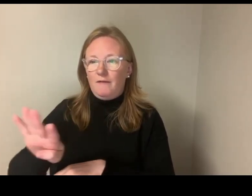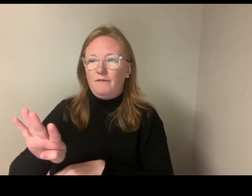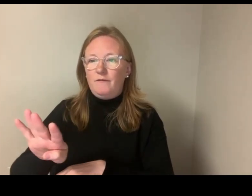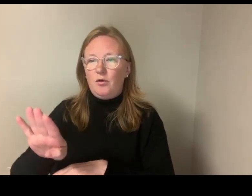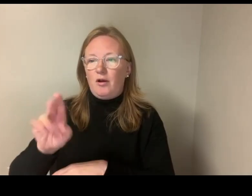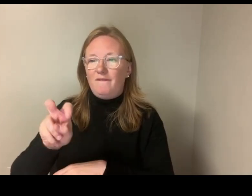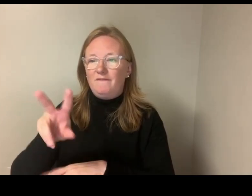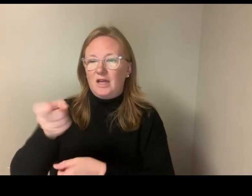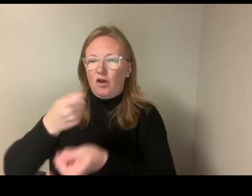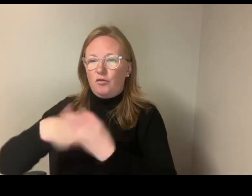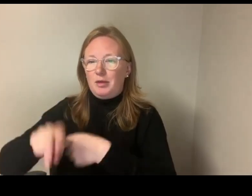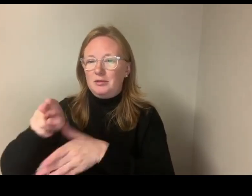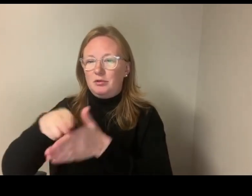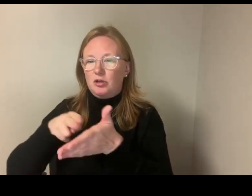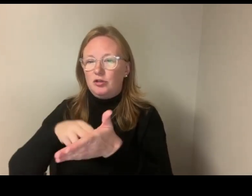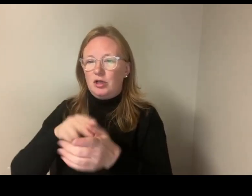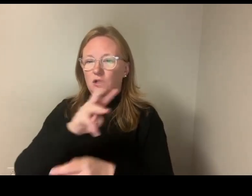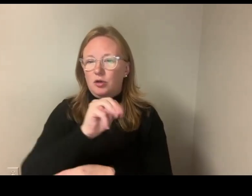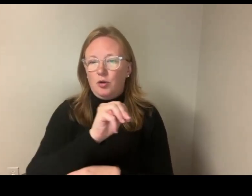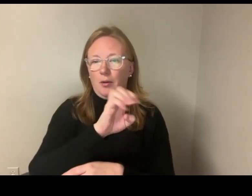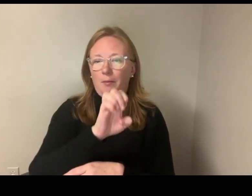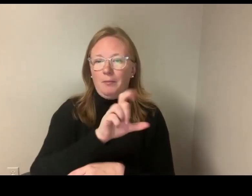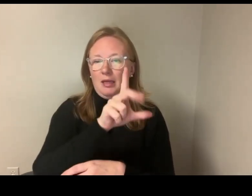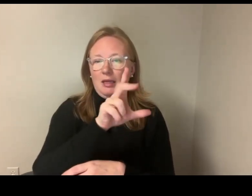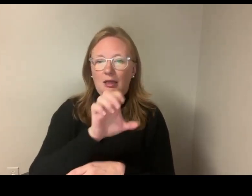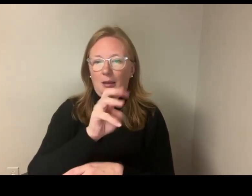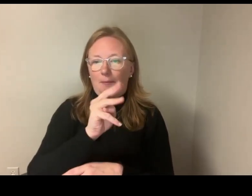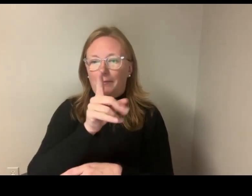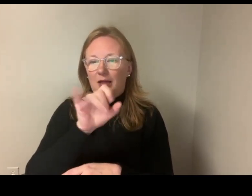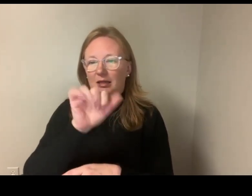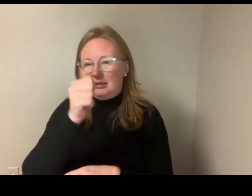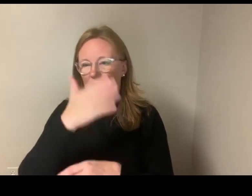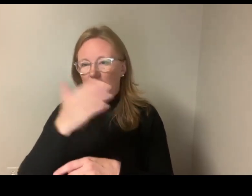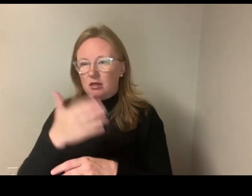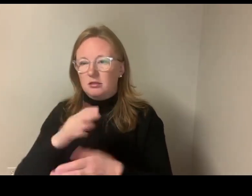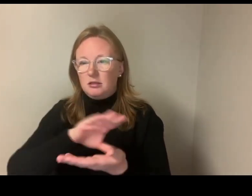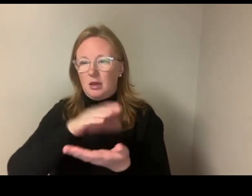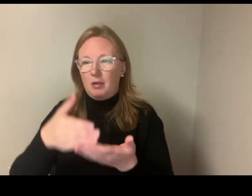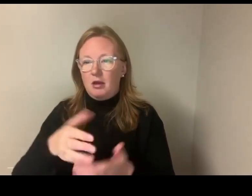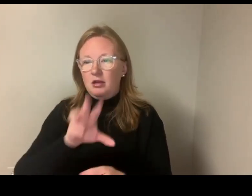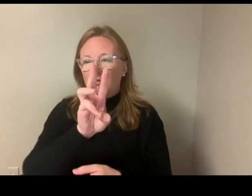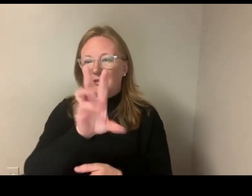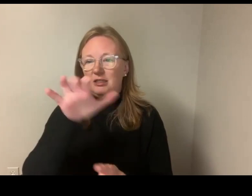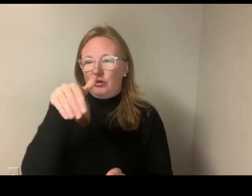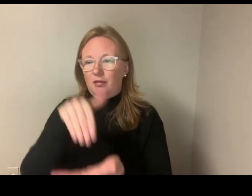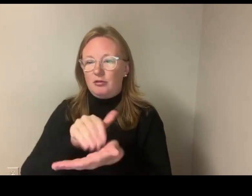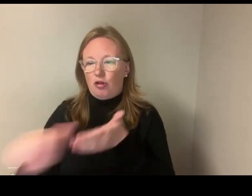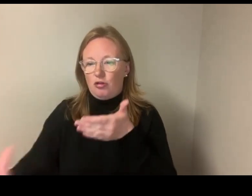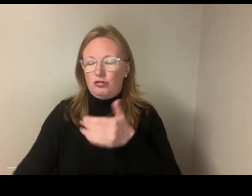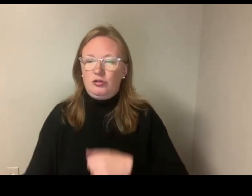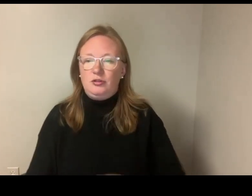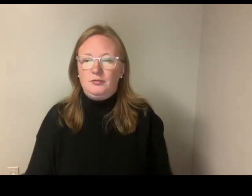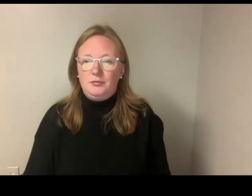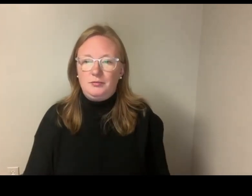valve replacement contract to Mealy and Sons in the amount of $600,000.